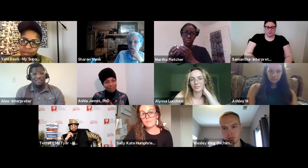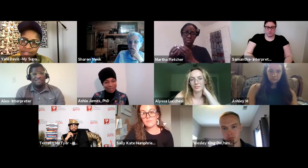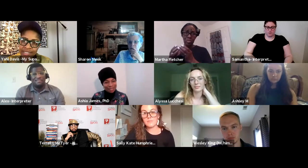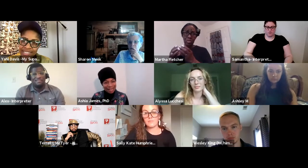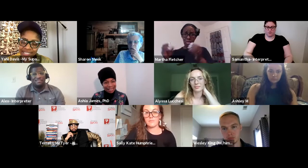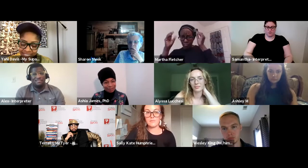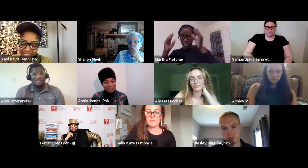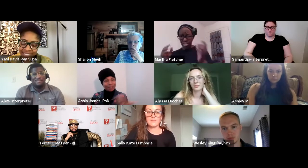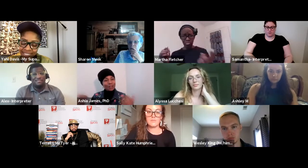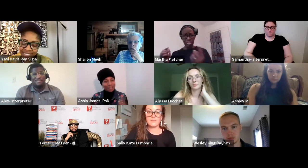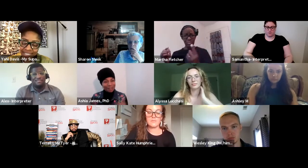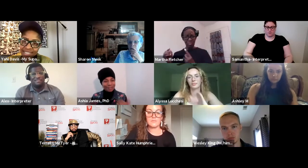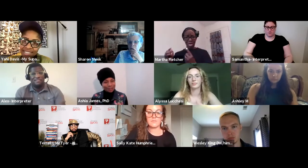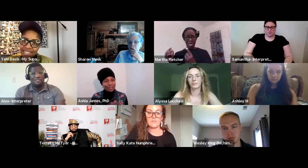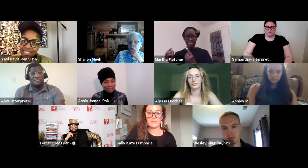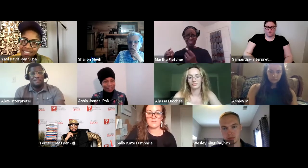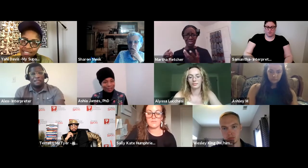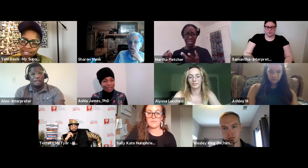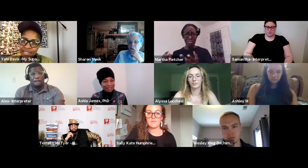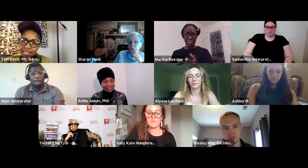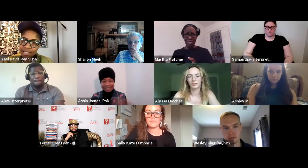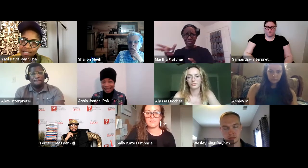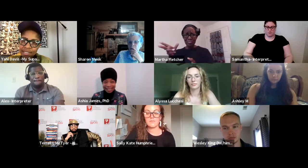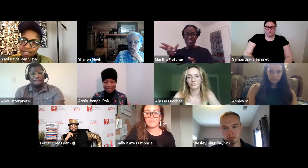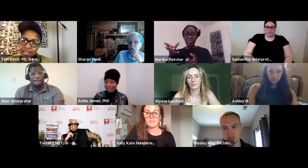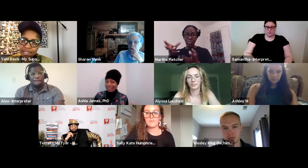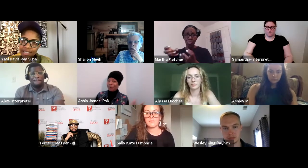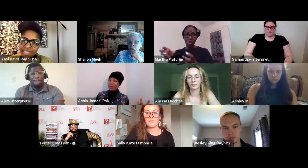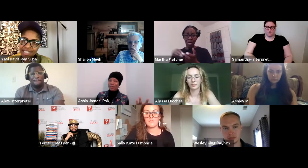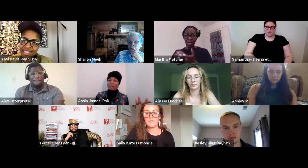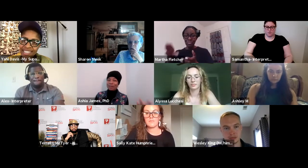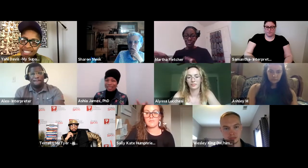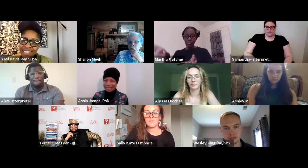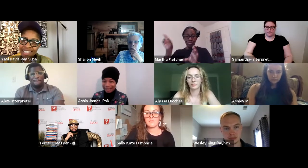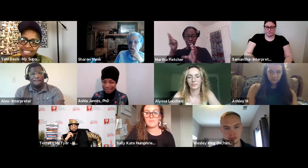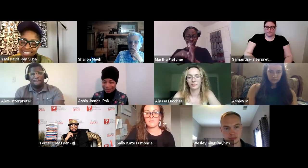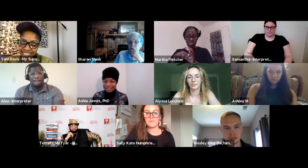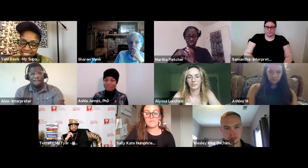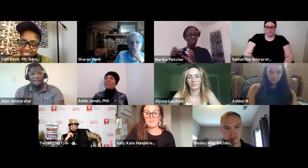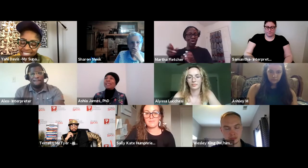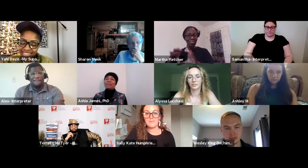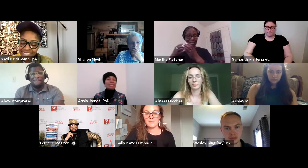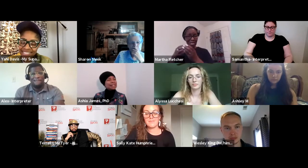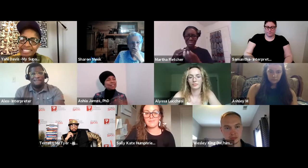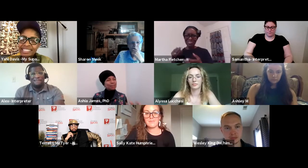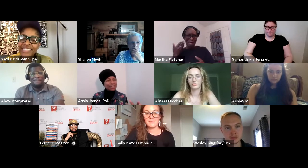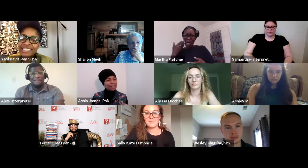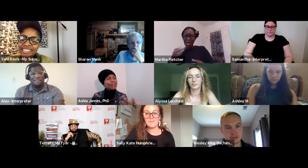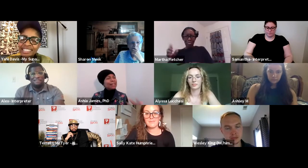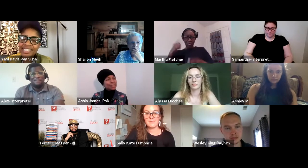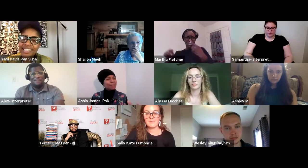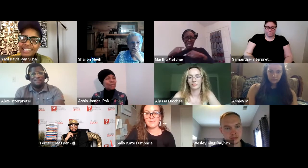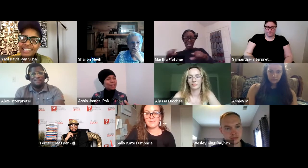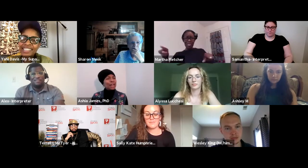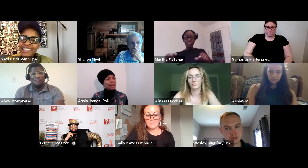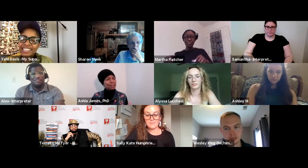came to me and asked me if her deaf students could join the class. And I said, oh, I don't know any sign language. And I was thinking to myself,